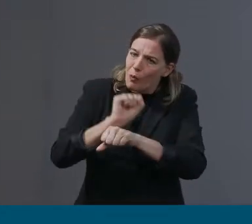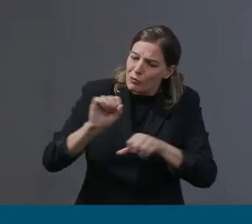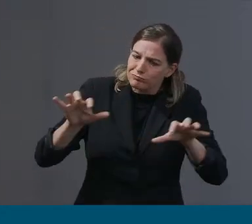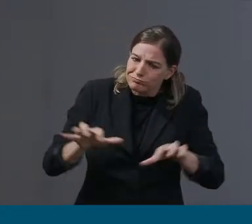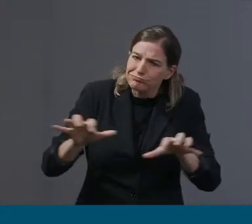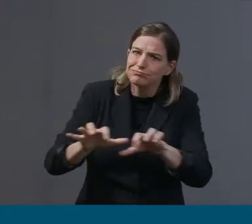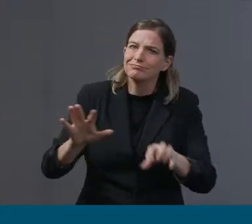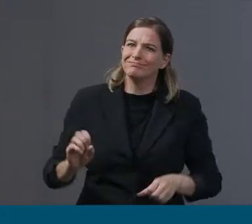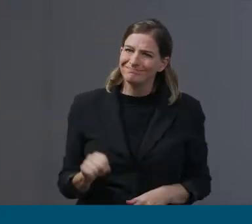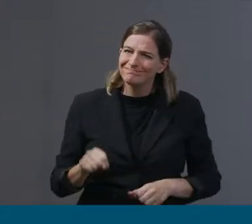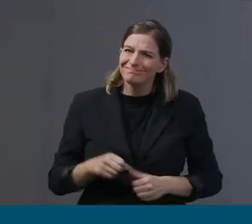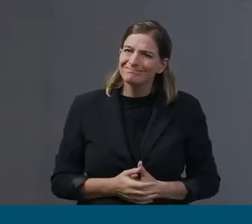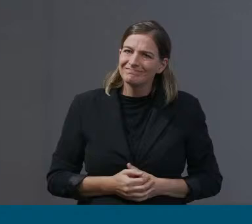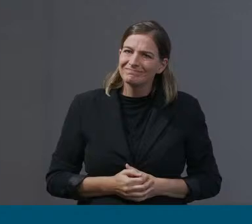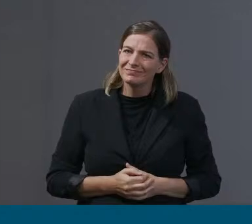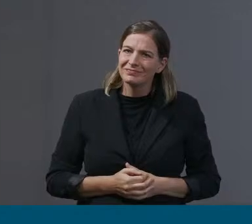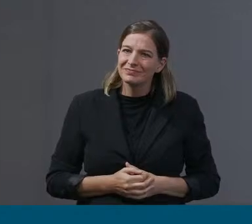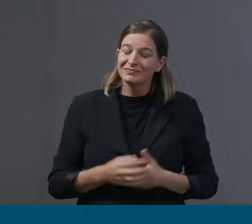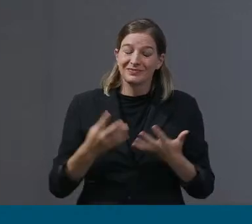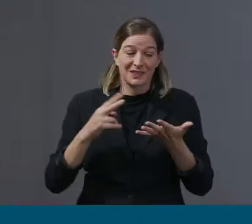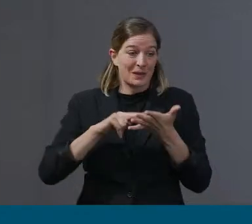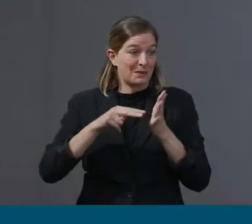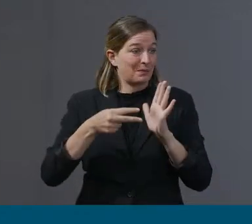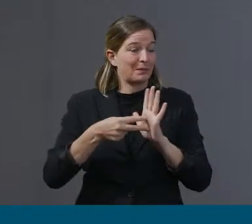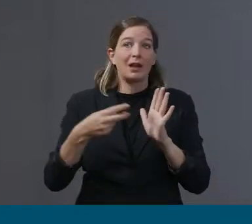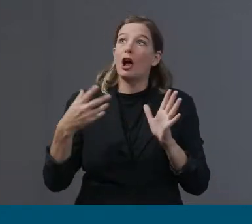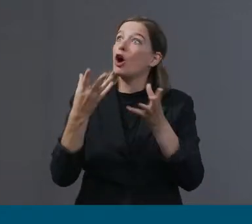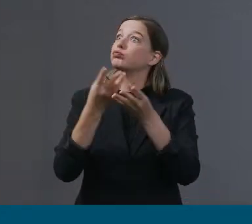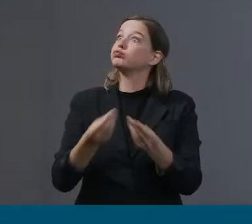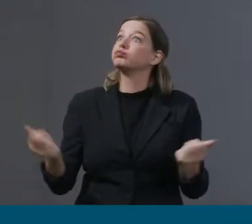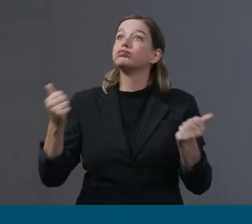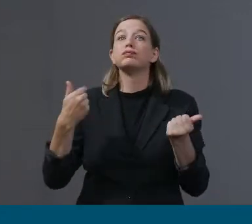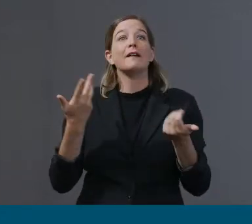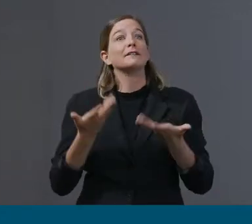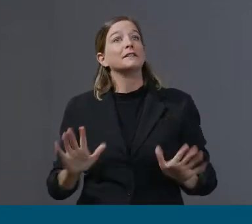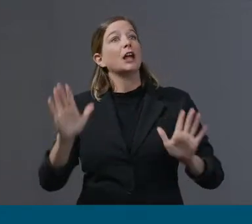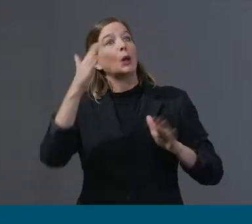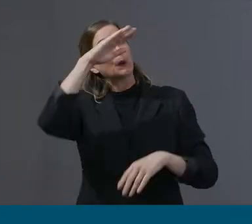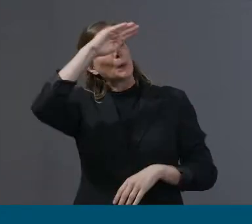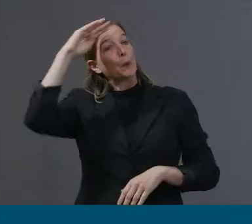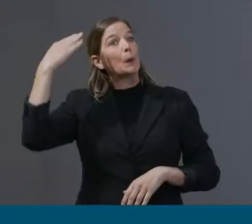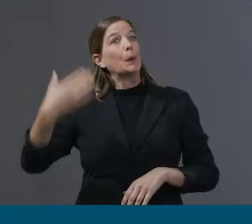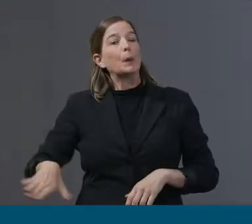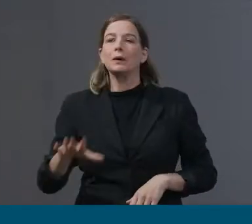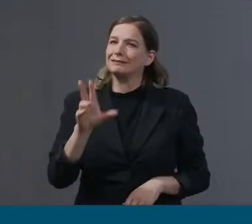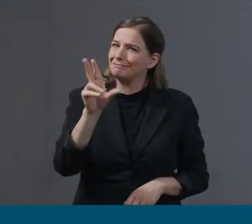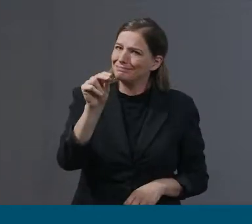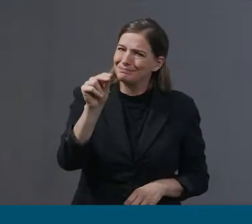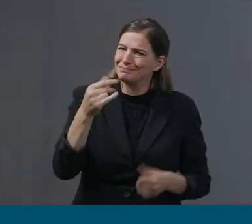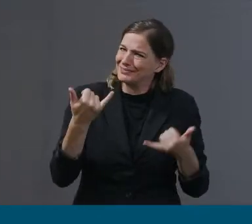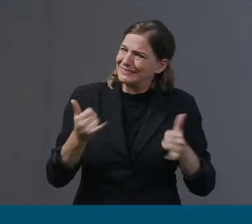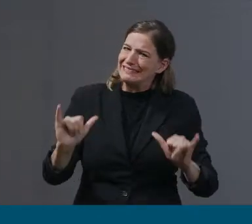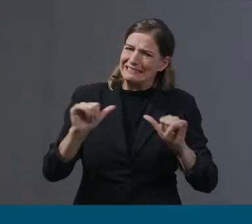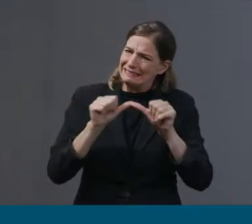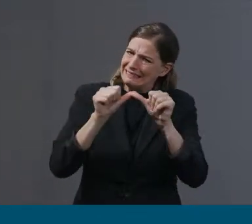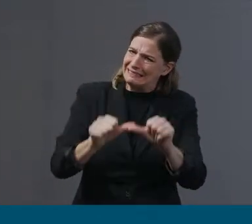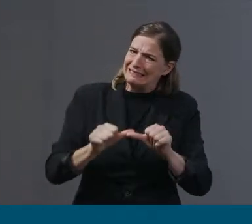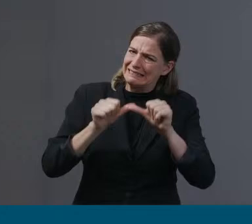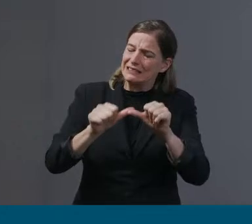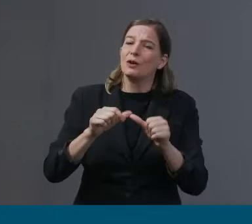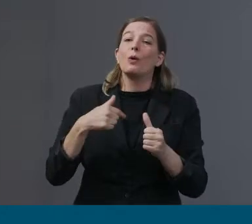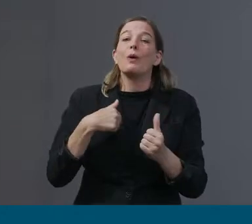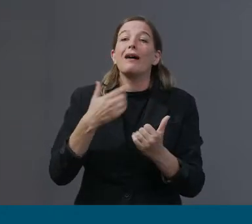indication that we are not out of the woods. So I'm saying thank you for everything that's been done, and thank you